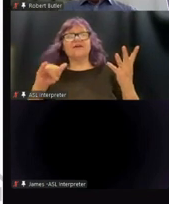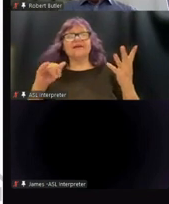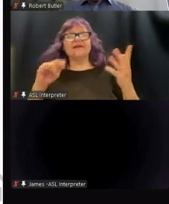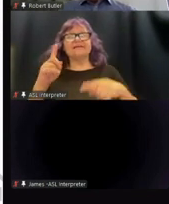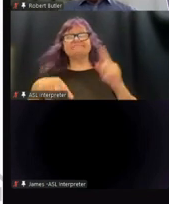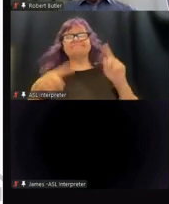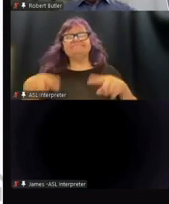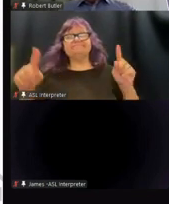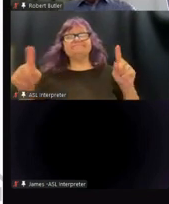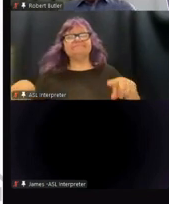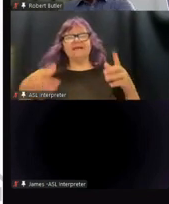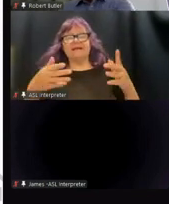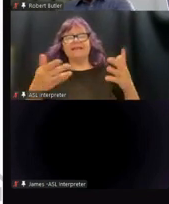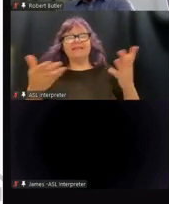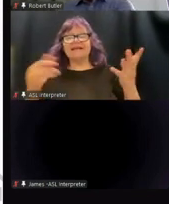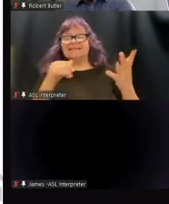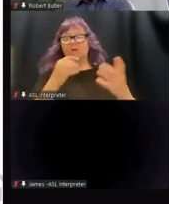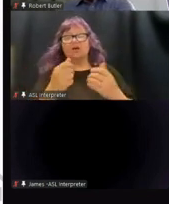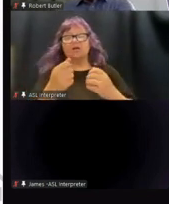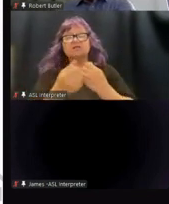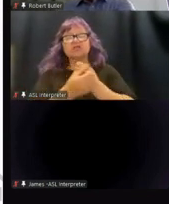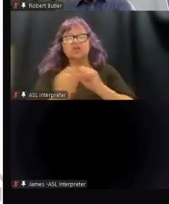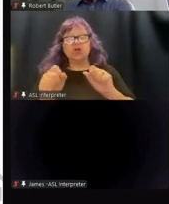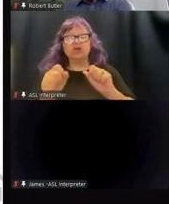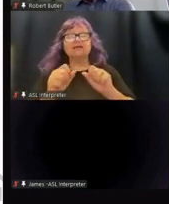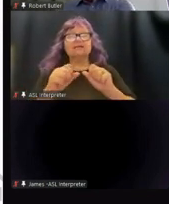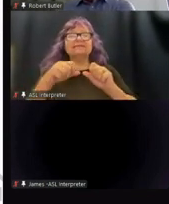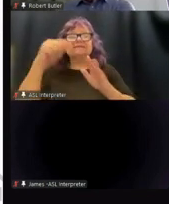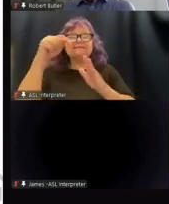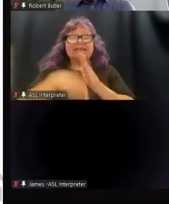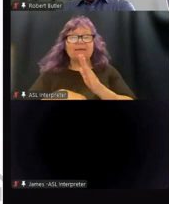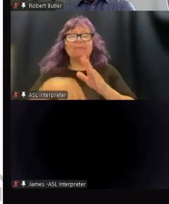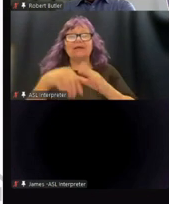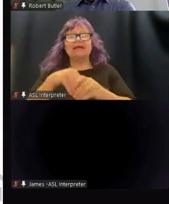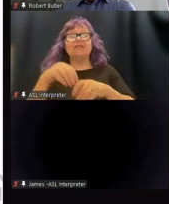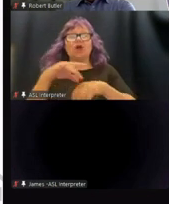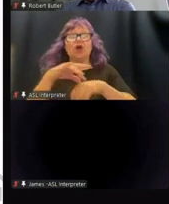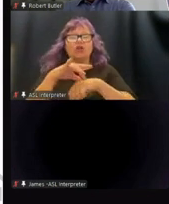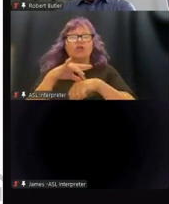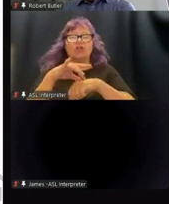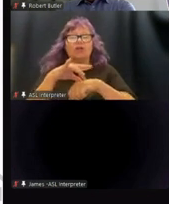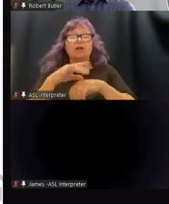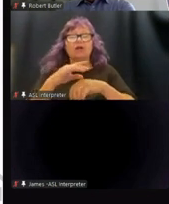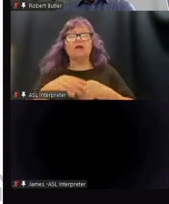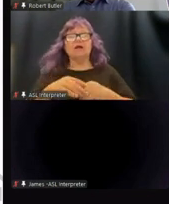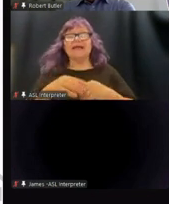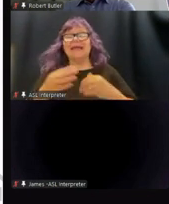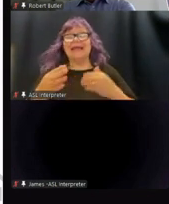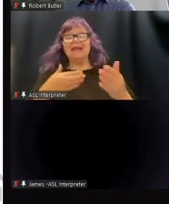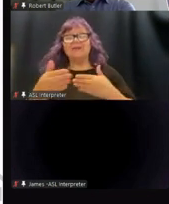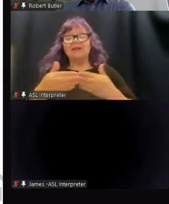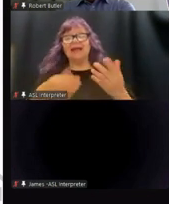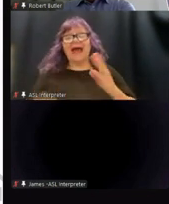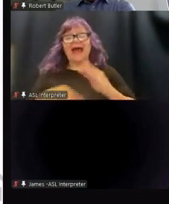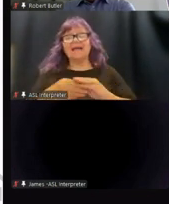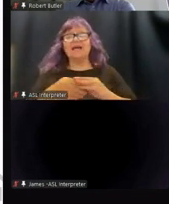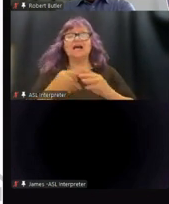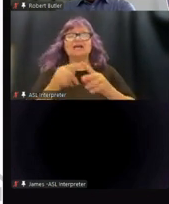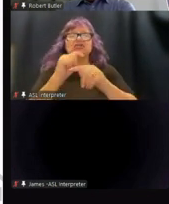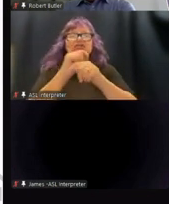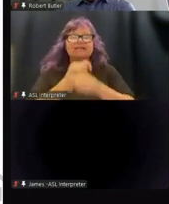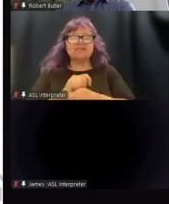were secured deep into the earth below the platform, even putting in a traditional mini